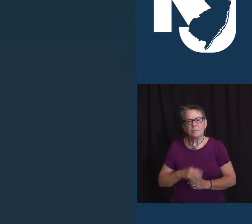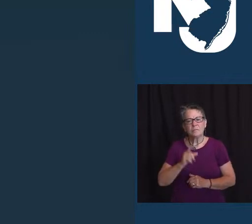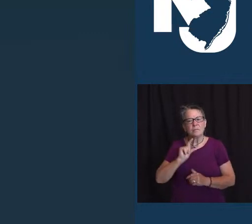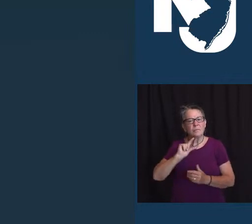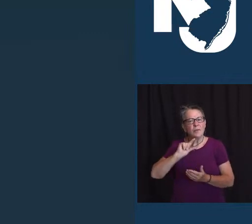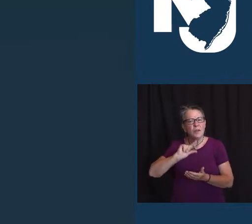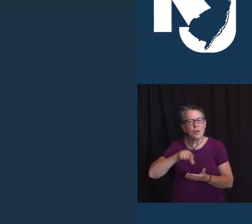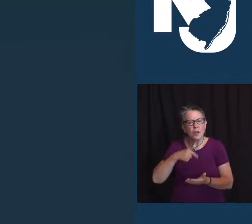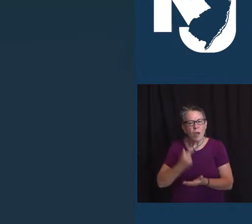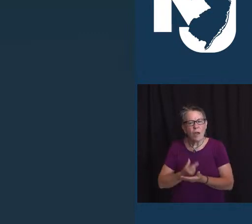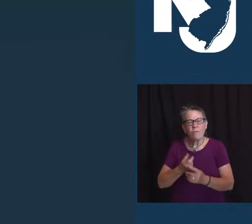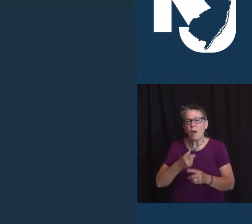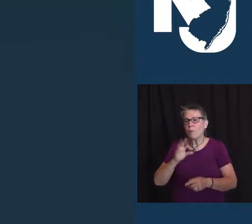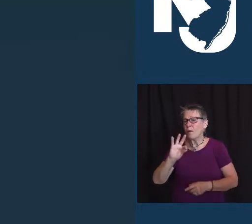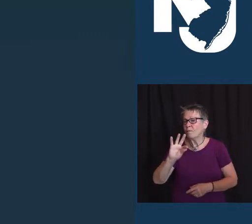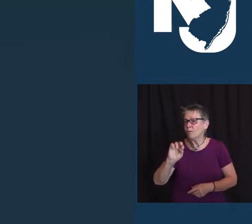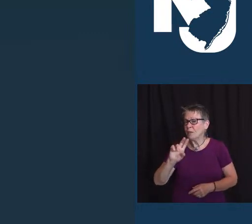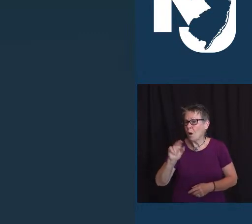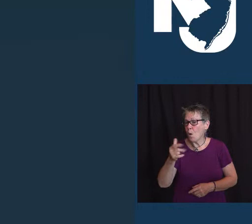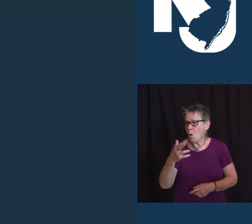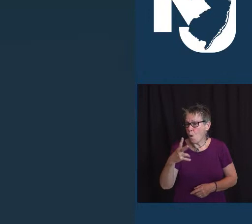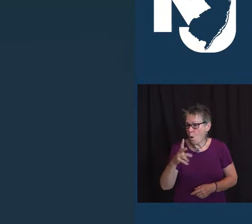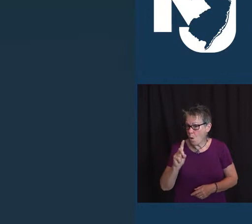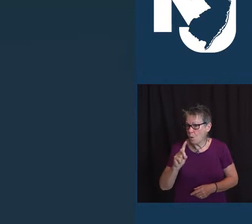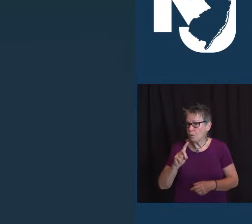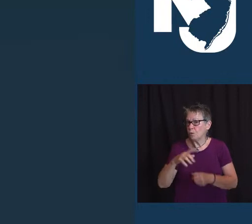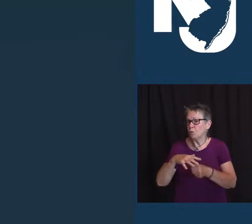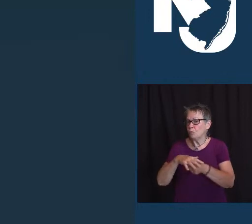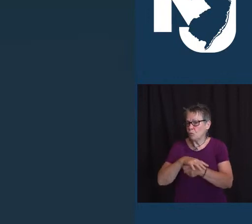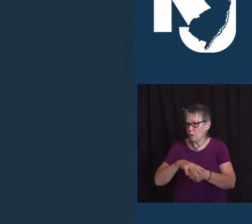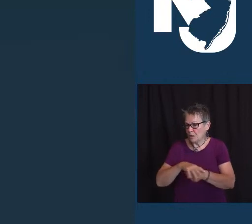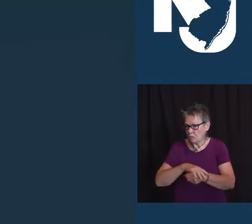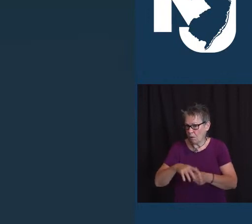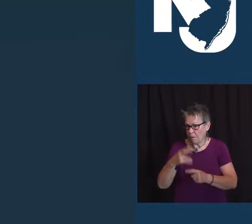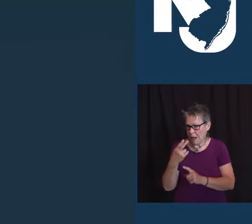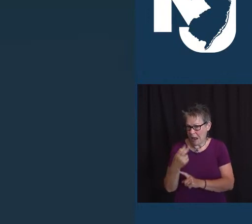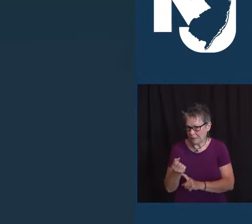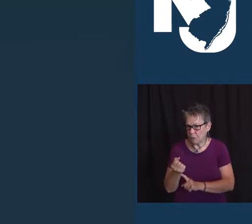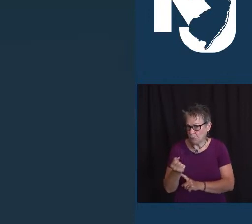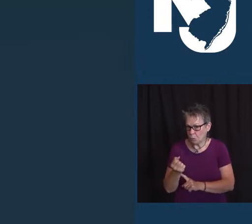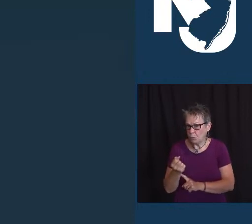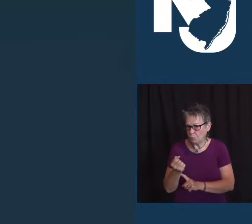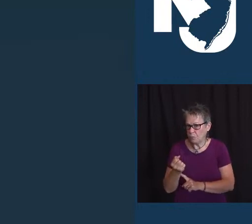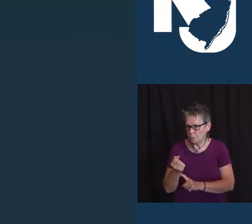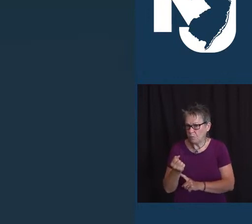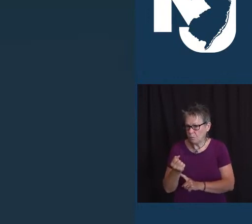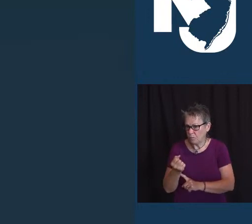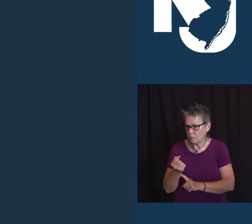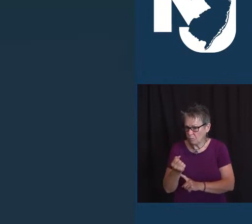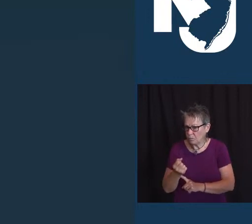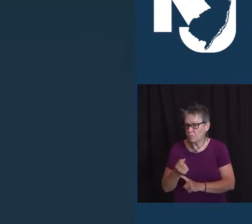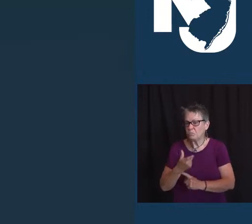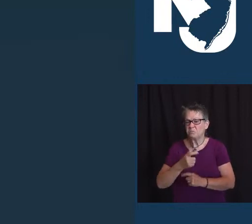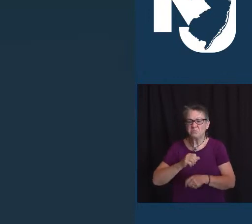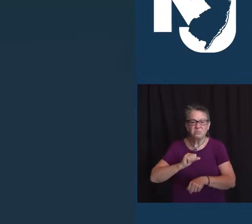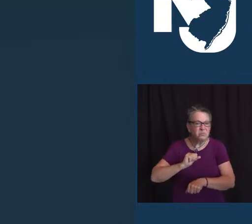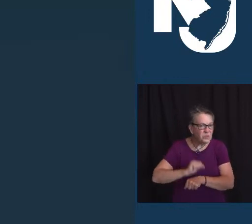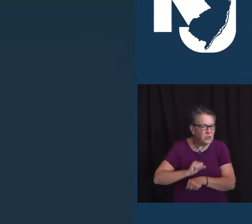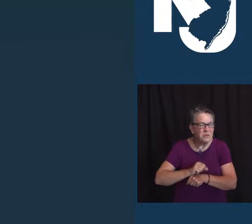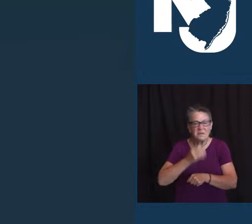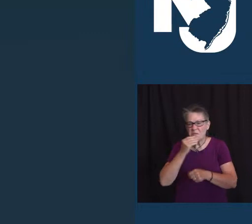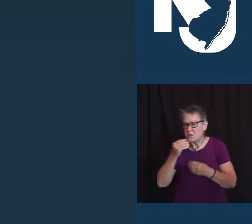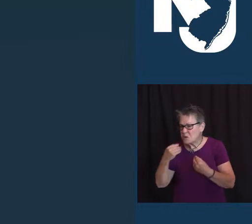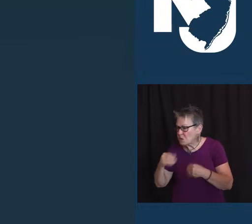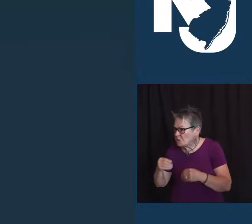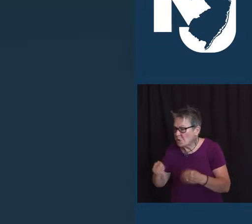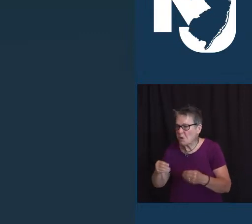was behind the scenes of the Lakewood ShopRite for more than 30 years, serving as the supermarket's bookkeeper. She loved her